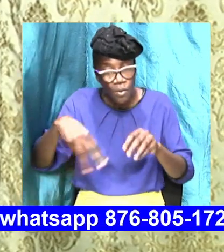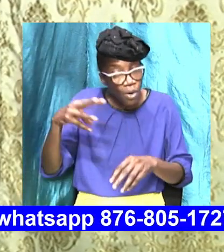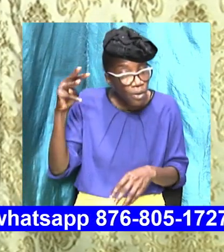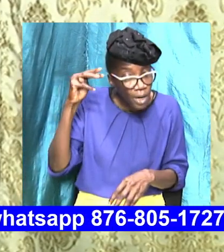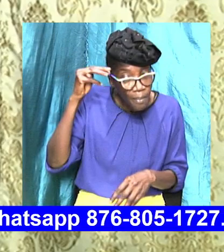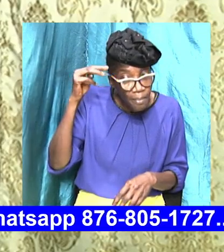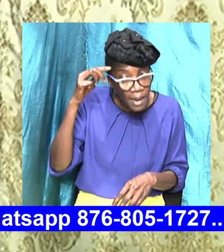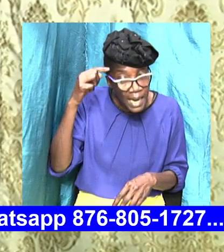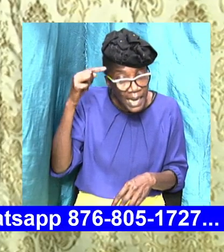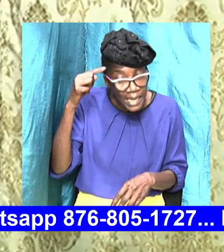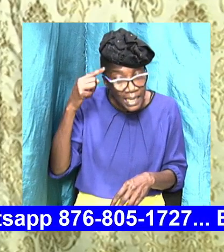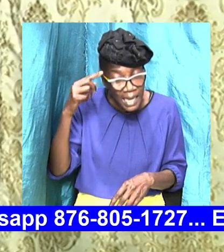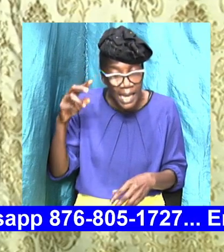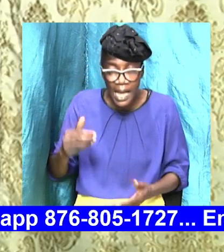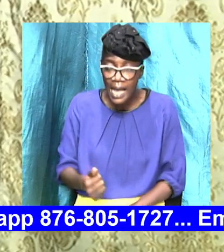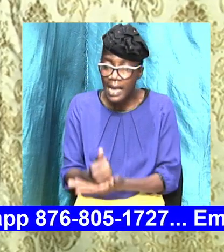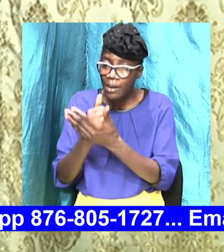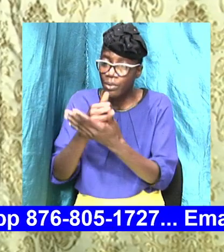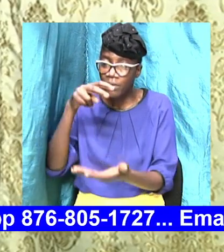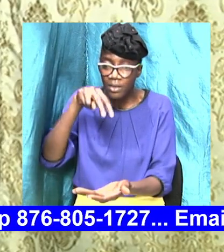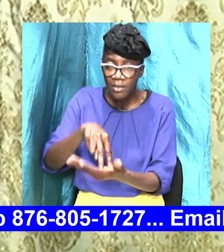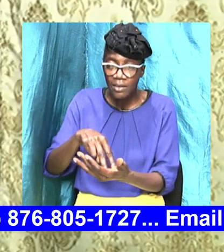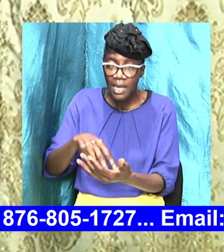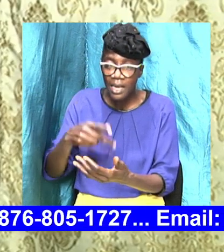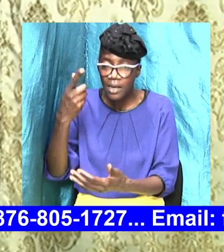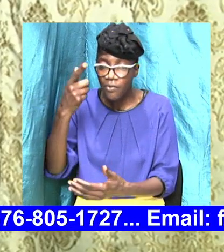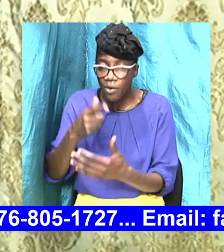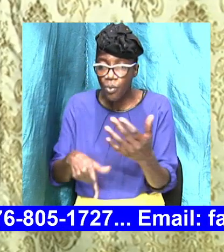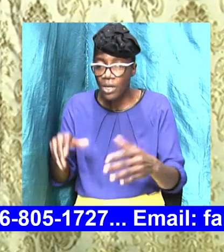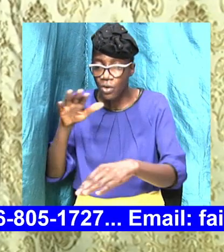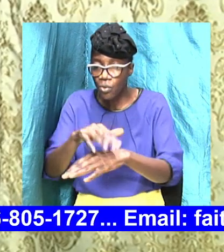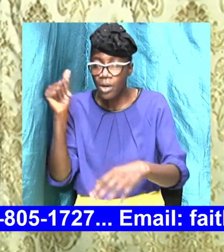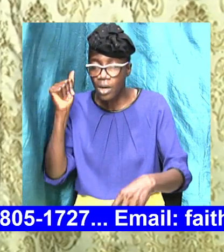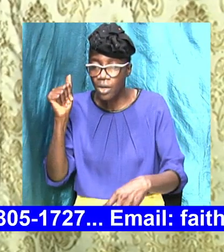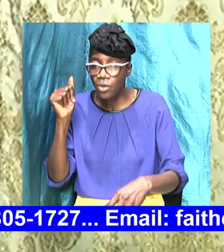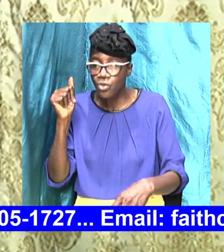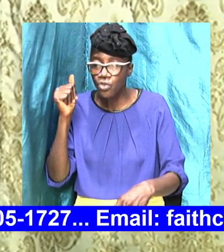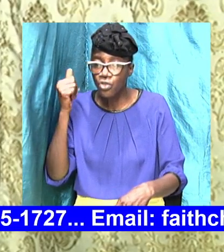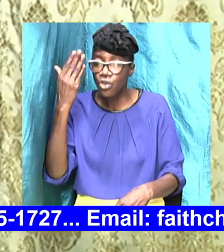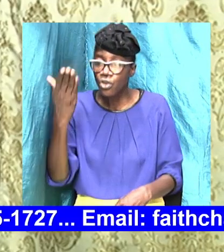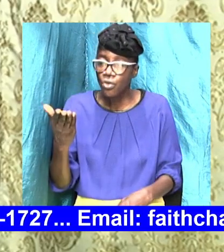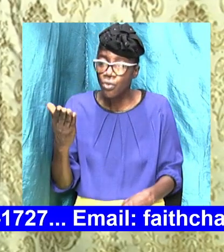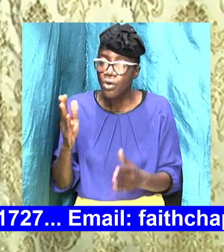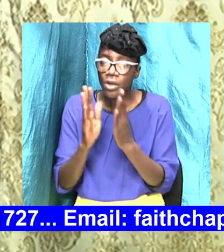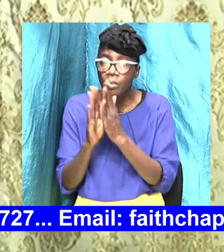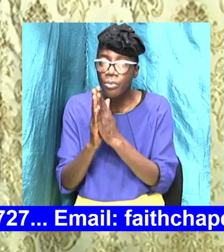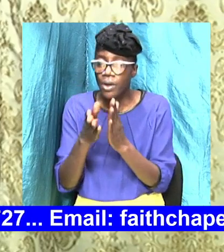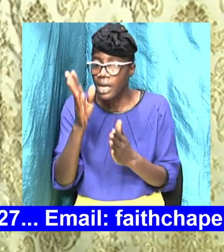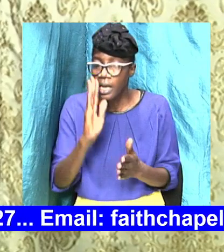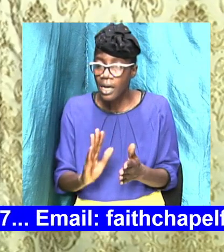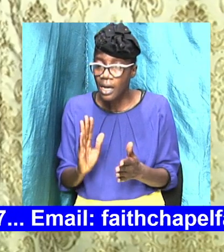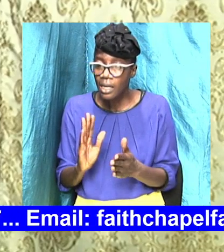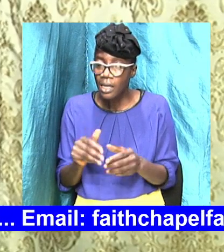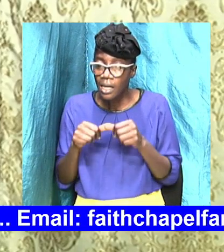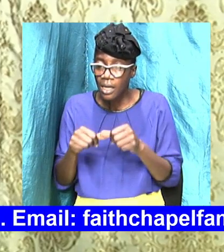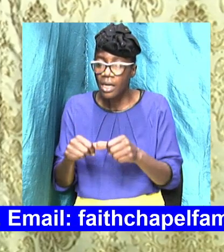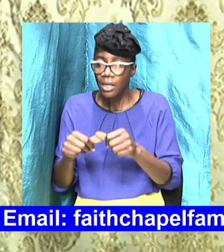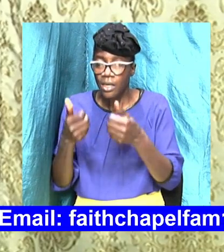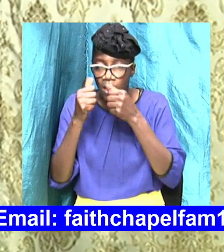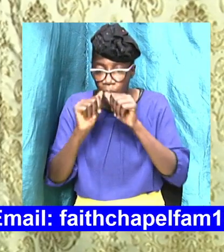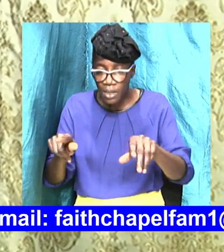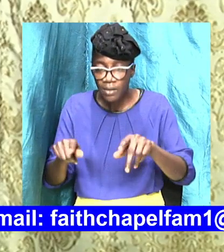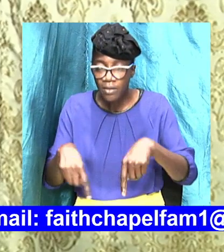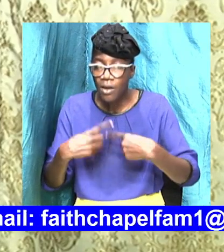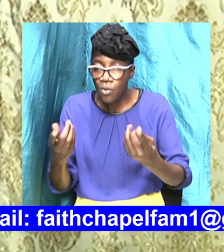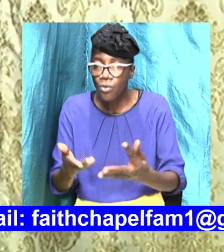us to stand for that which you have called us to. We pray, God, that you will continue to bless us as we